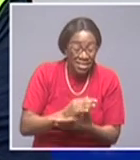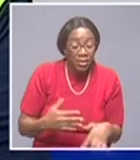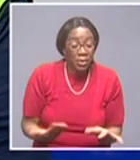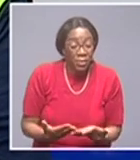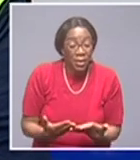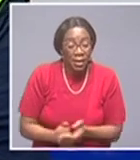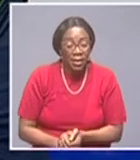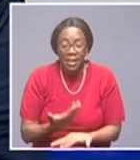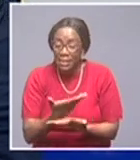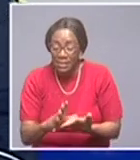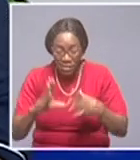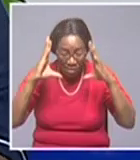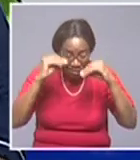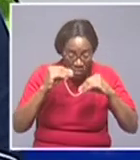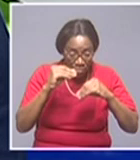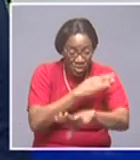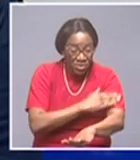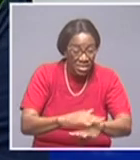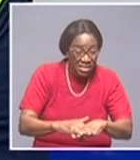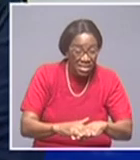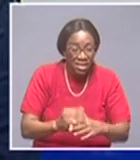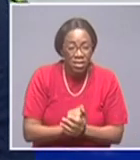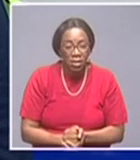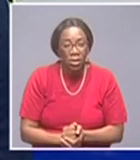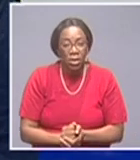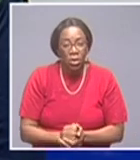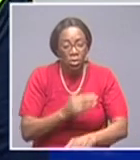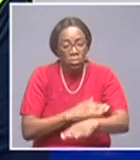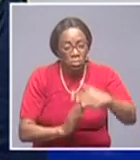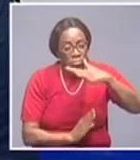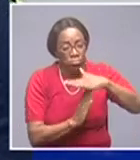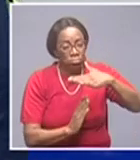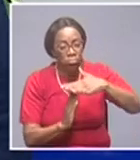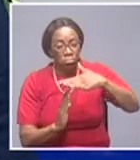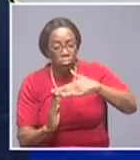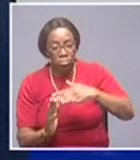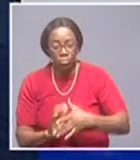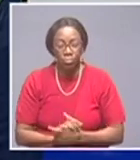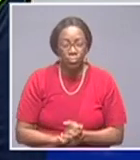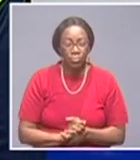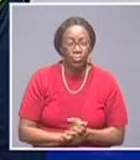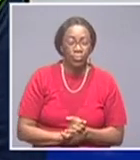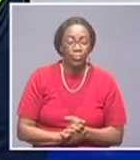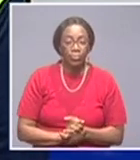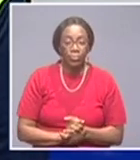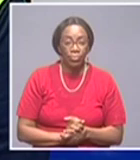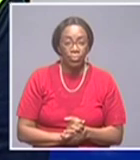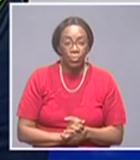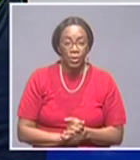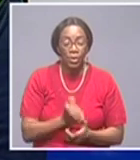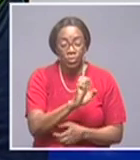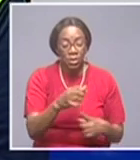police, maybe police stations also, or maybe in malls as well. So this is what we call the special